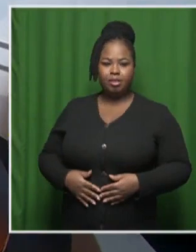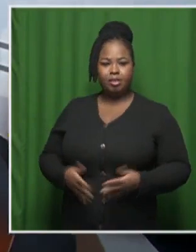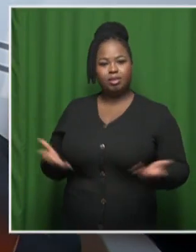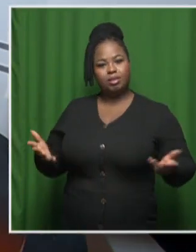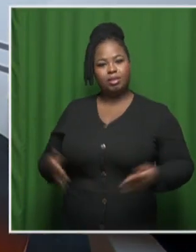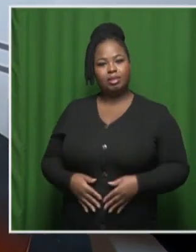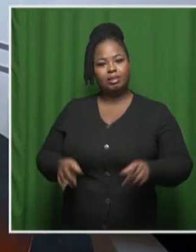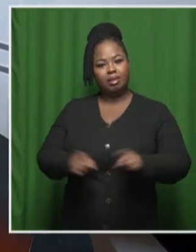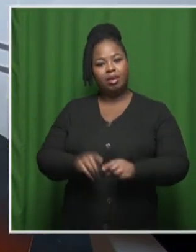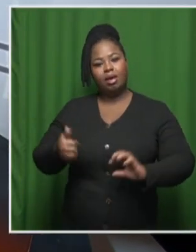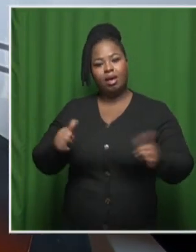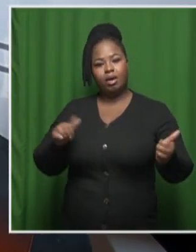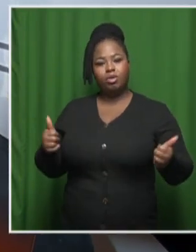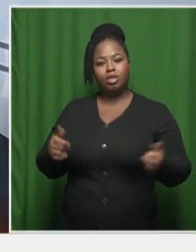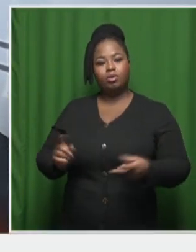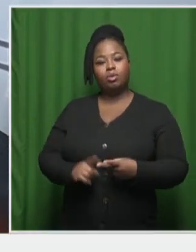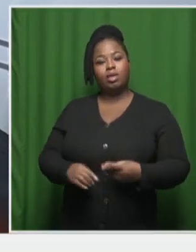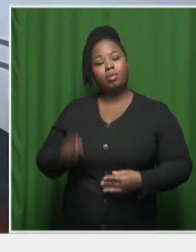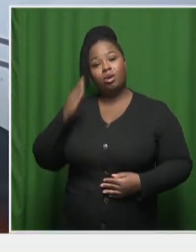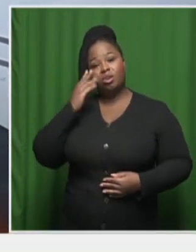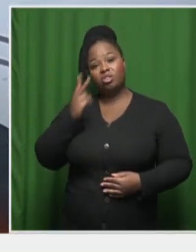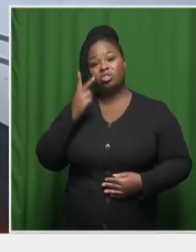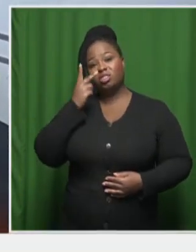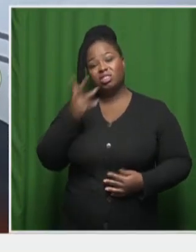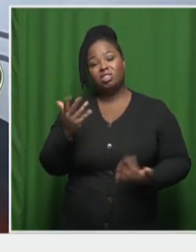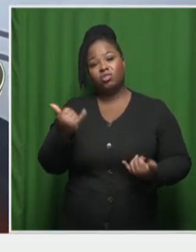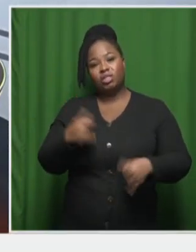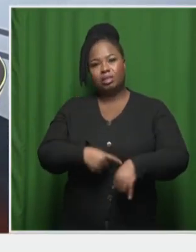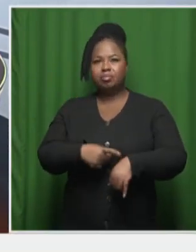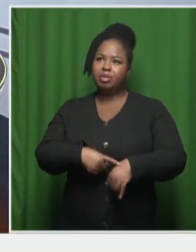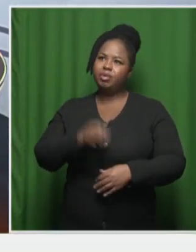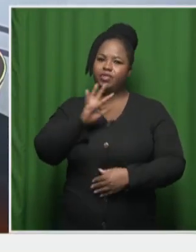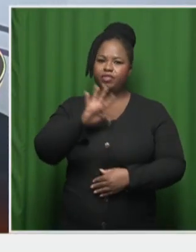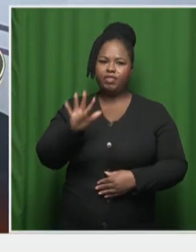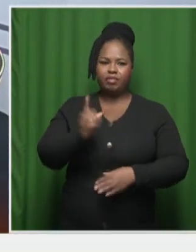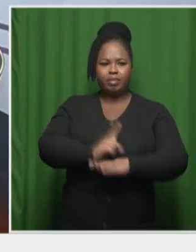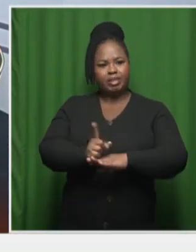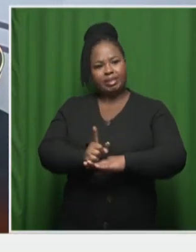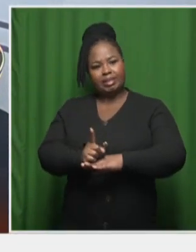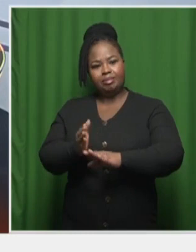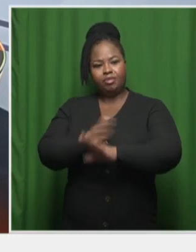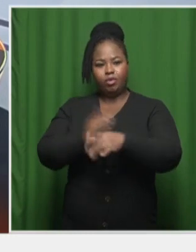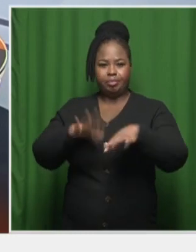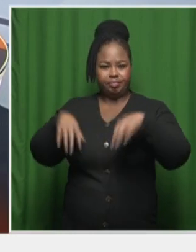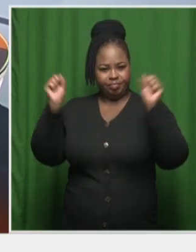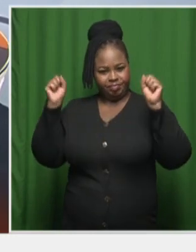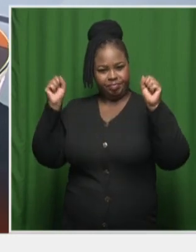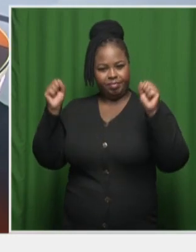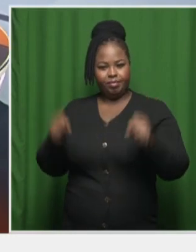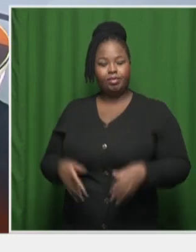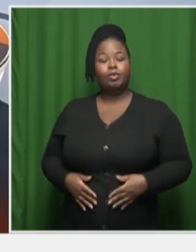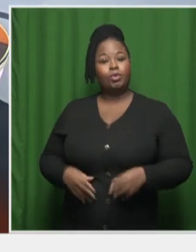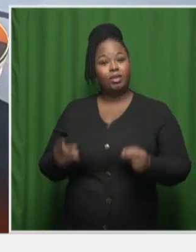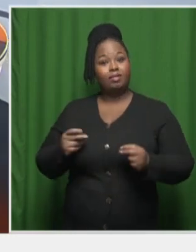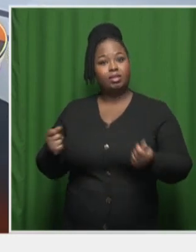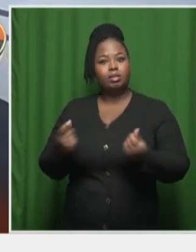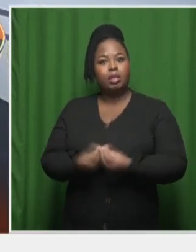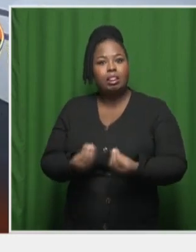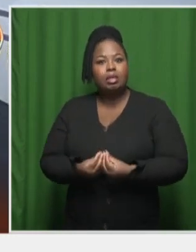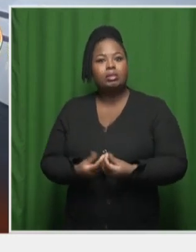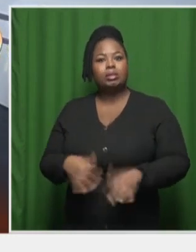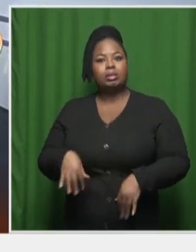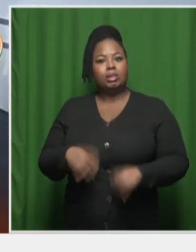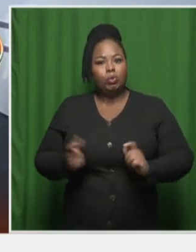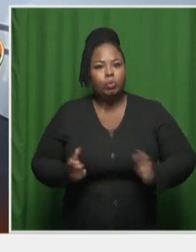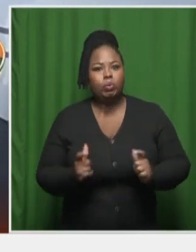other mothers, you look at that time and it's 55 minutes to load shedding, and you're trying to make the quickest thing for your kids, just so